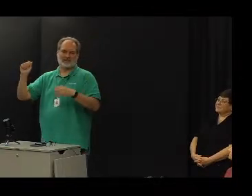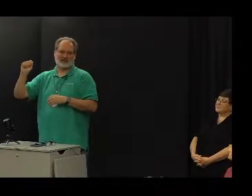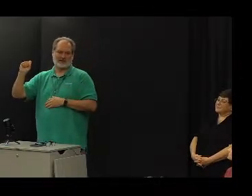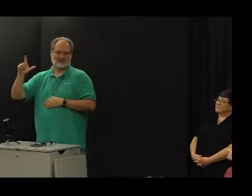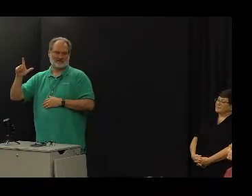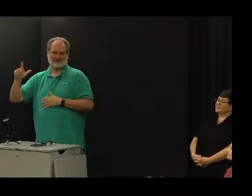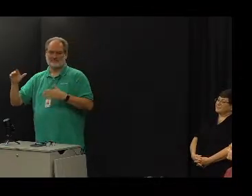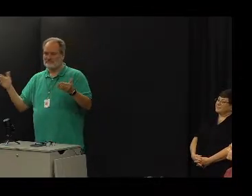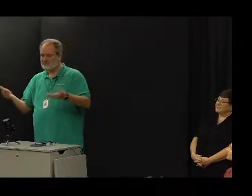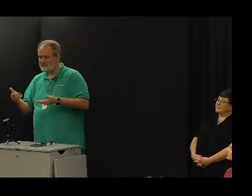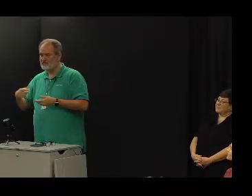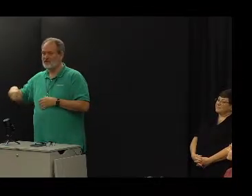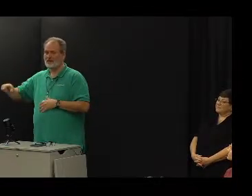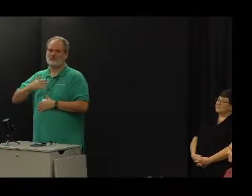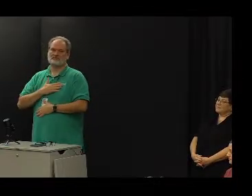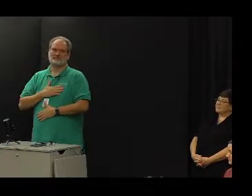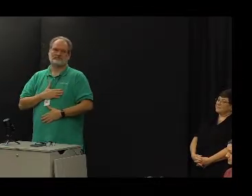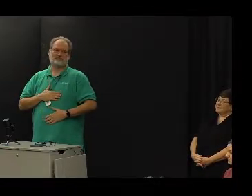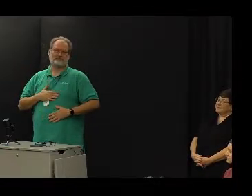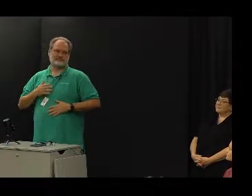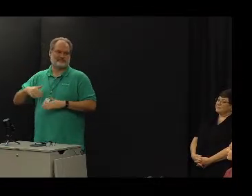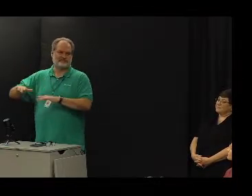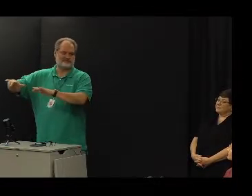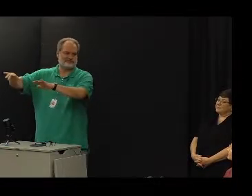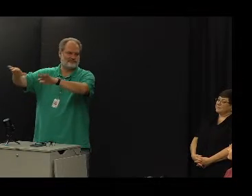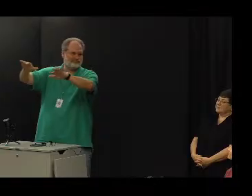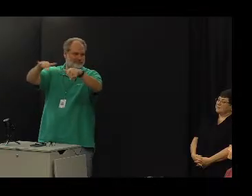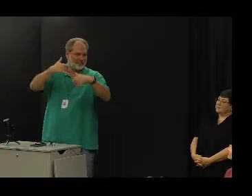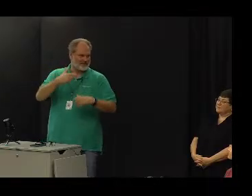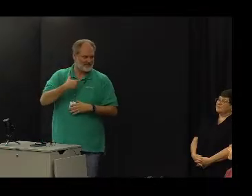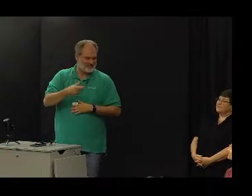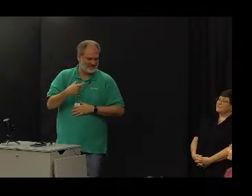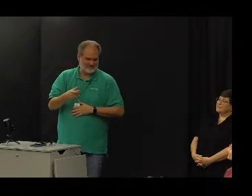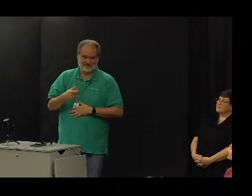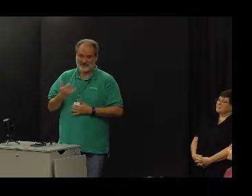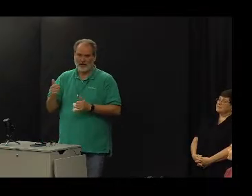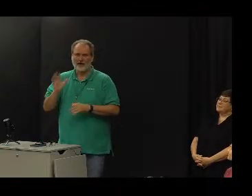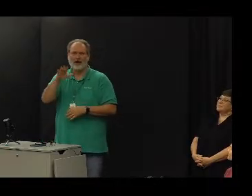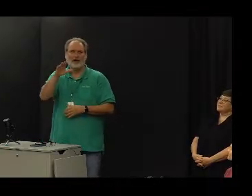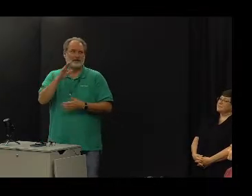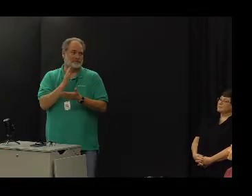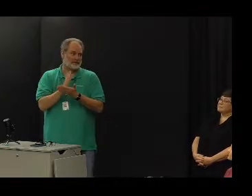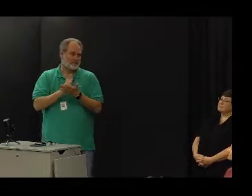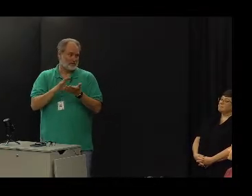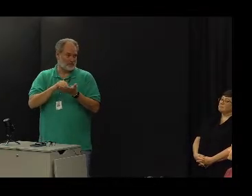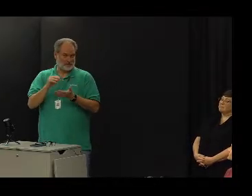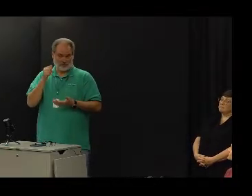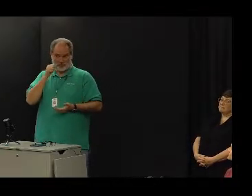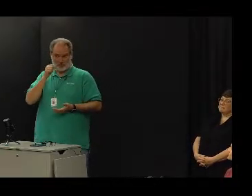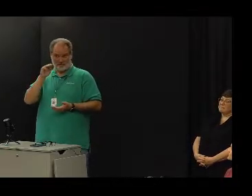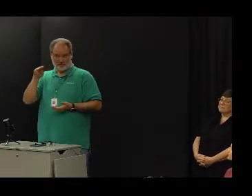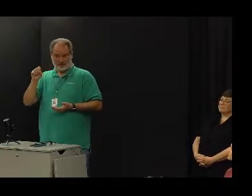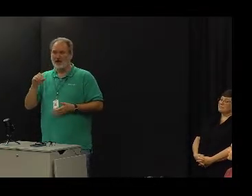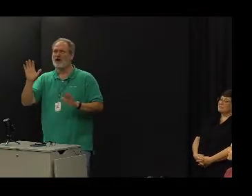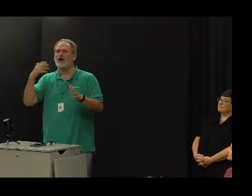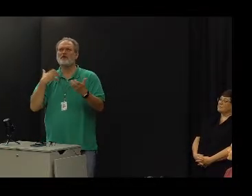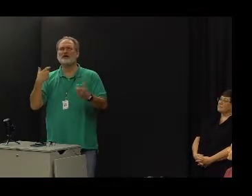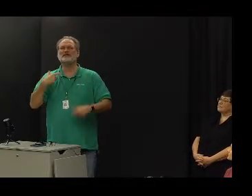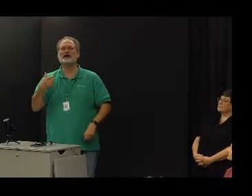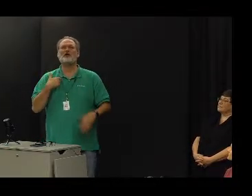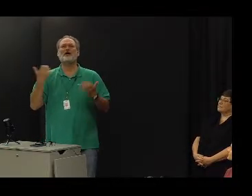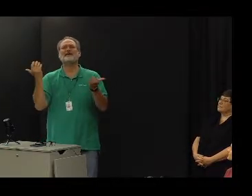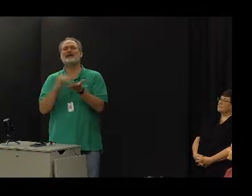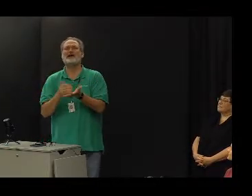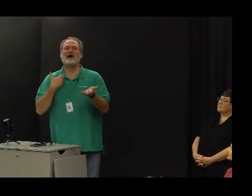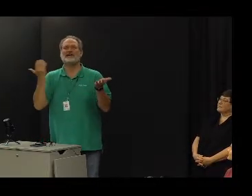And then we're teaching them these new vocabulary words as well as showing them the appropriate signs for it. So it's a learning moment for them. Plus, they